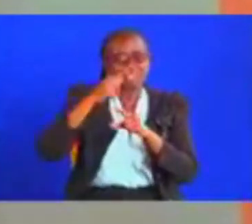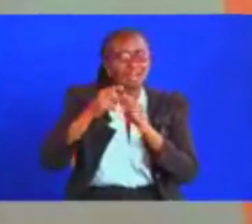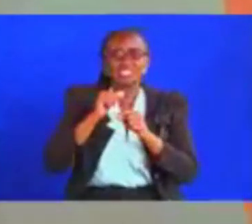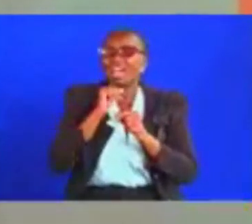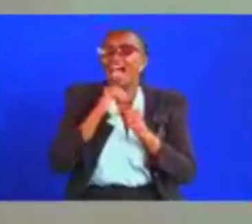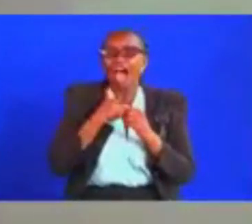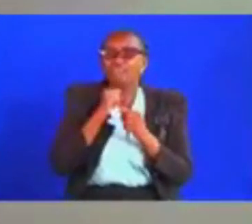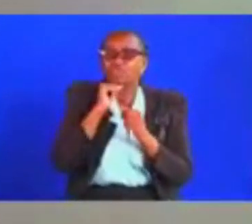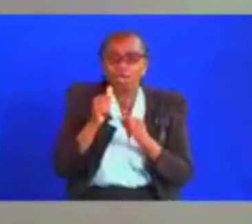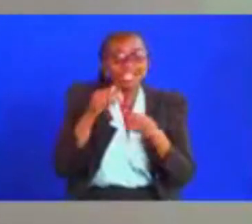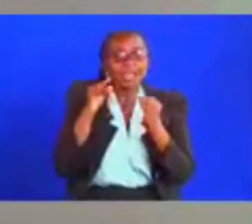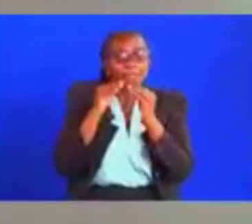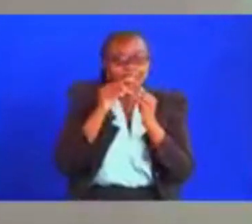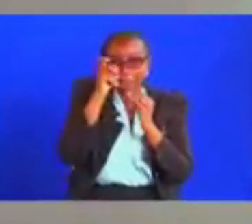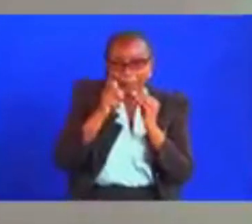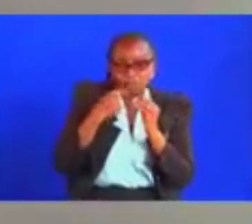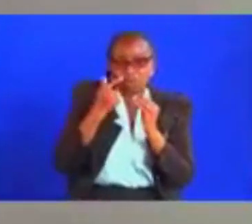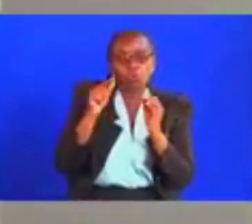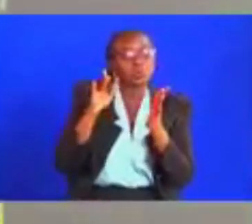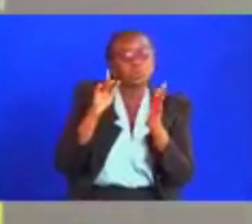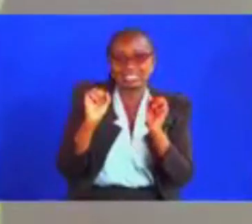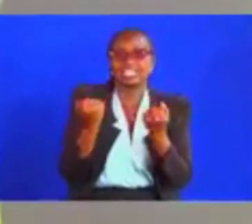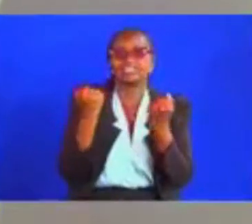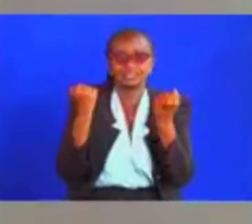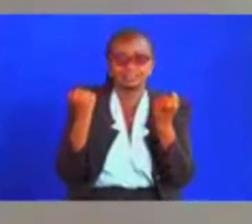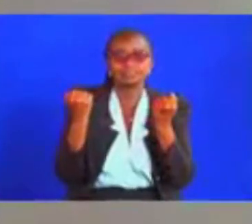met the one who saves.